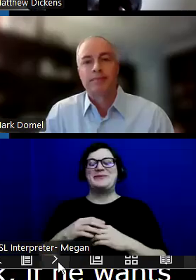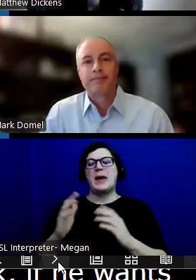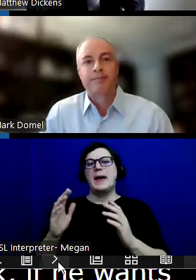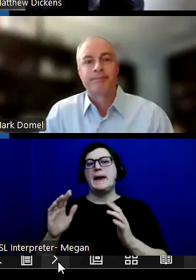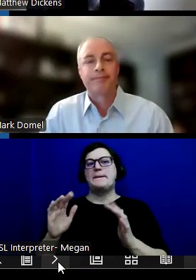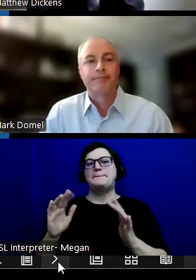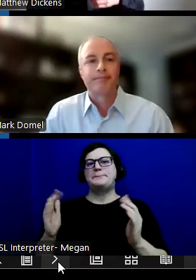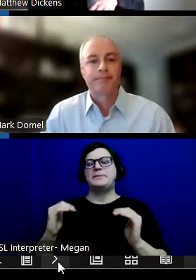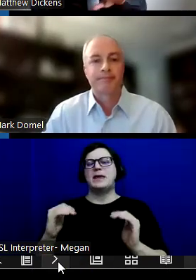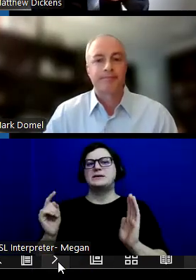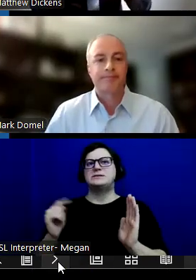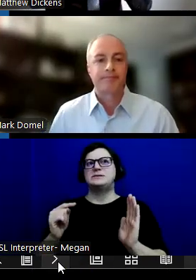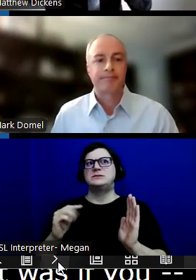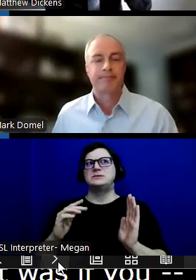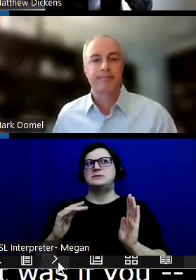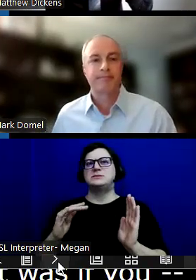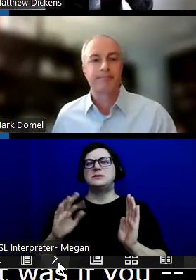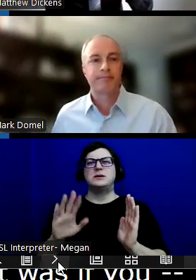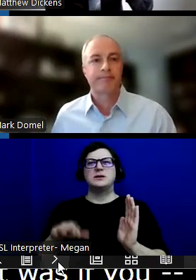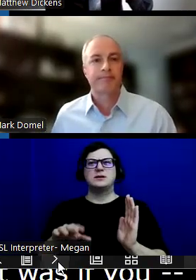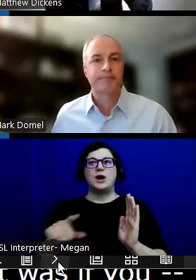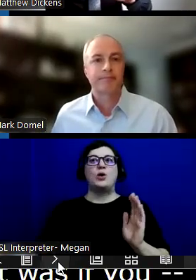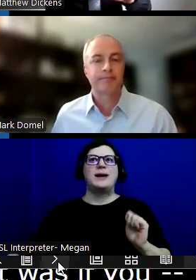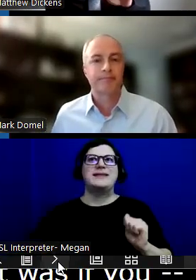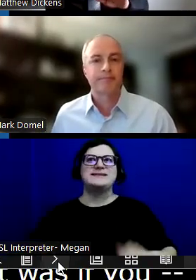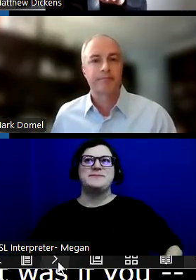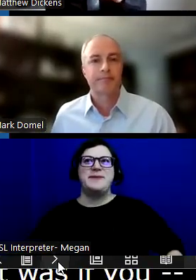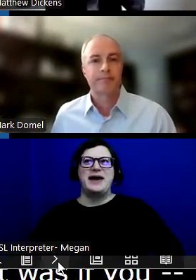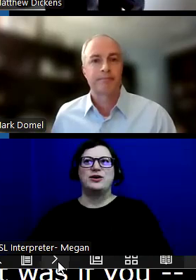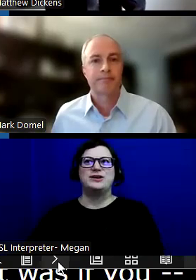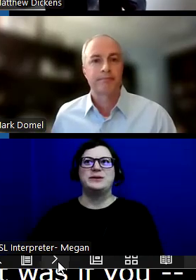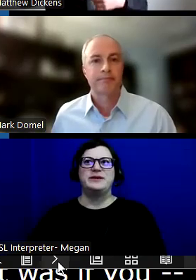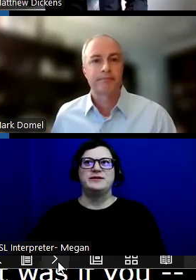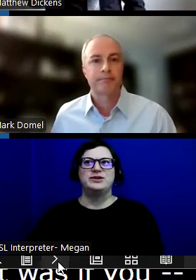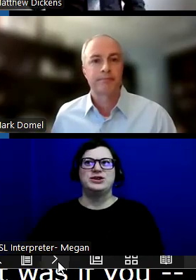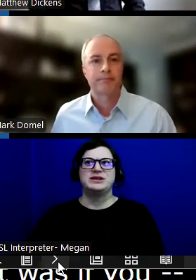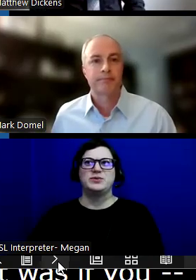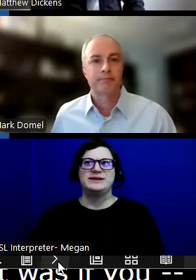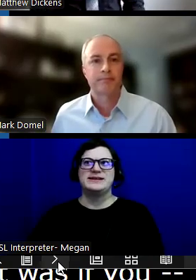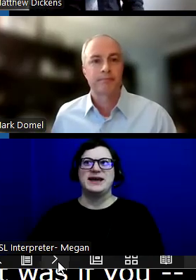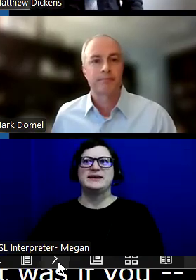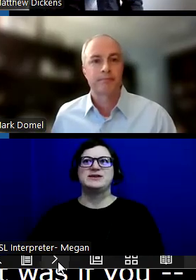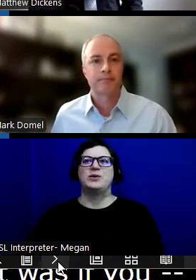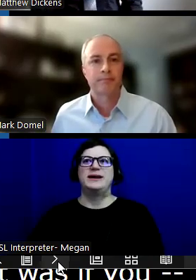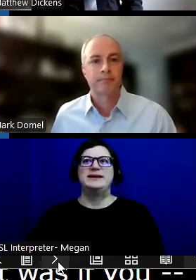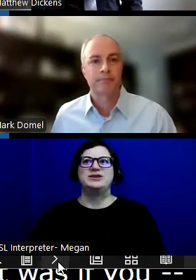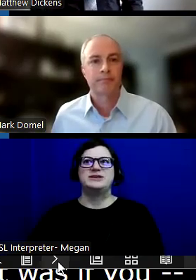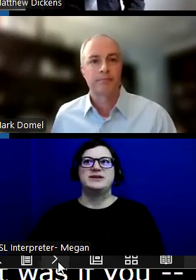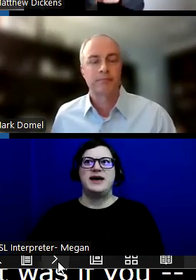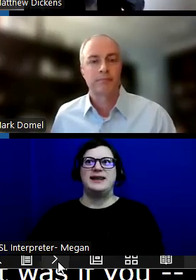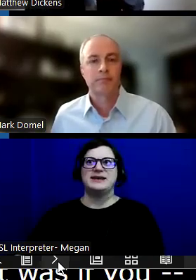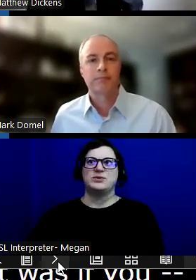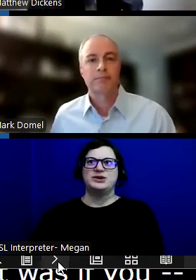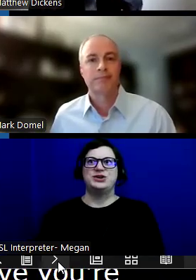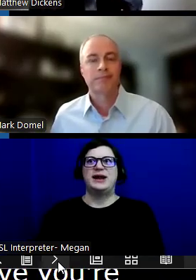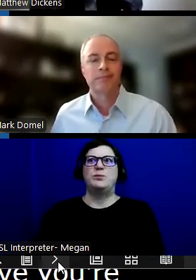Our next question, in your presentation, Oh, Lindsay, this is Matt. Could I jump in for okay. just 1 second? So, in addition to